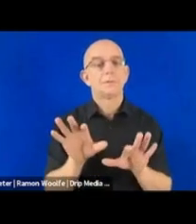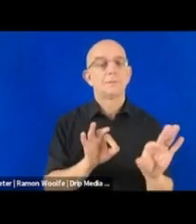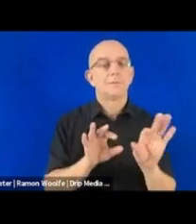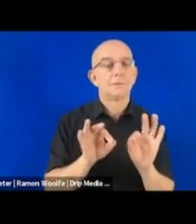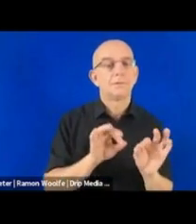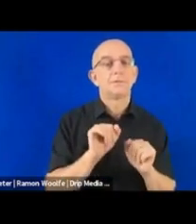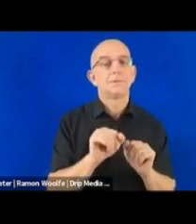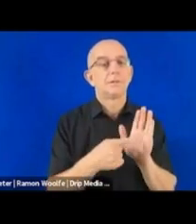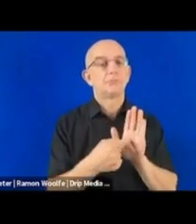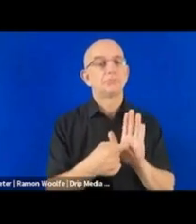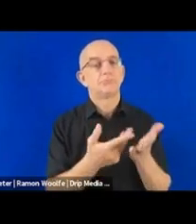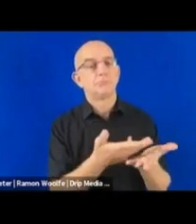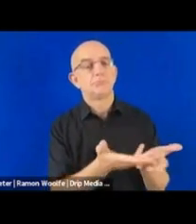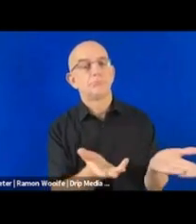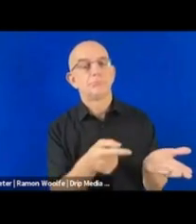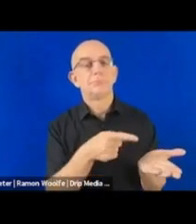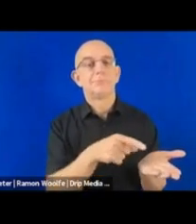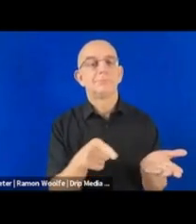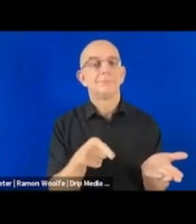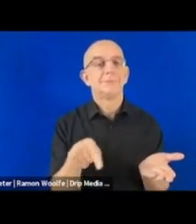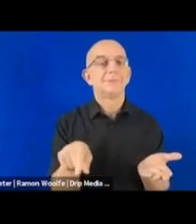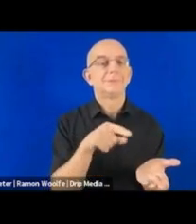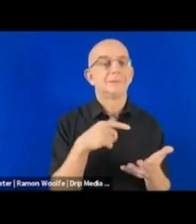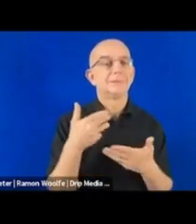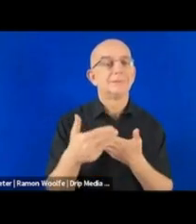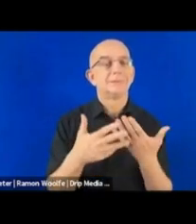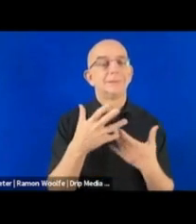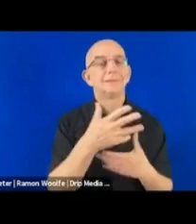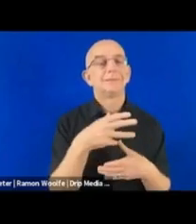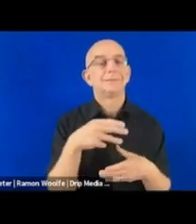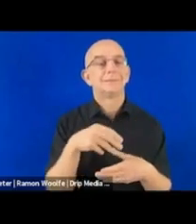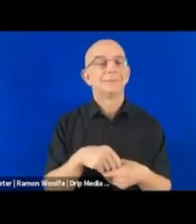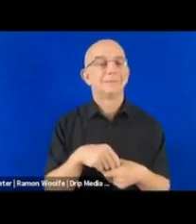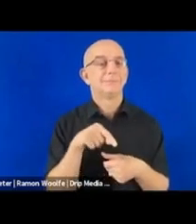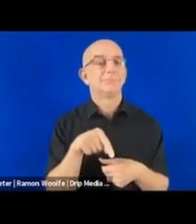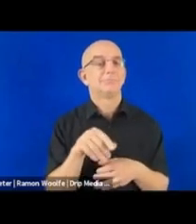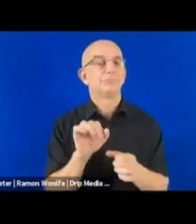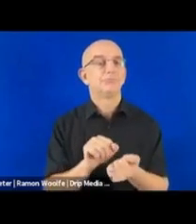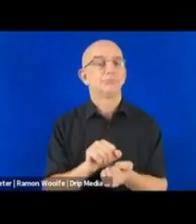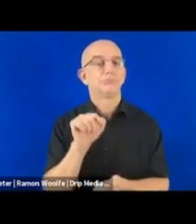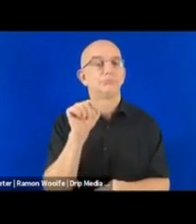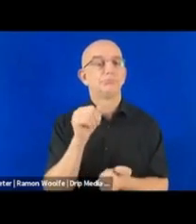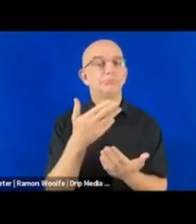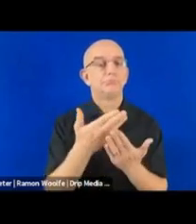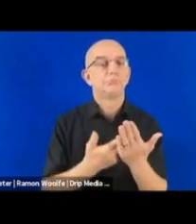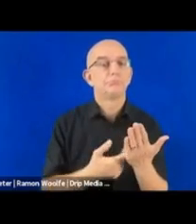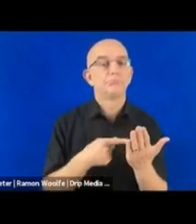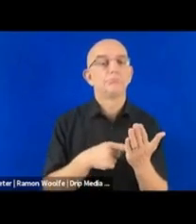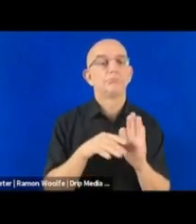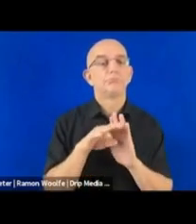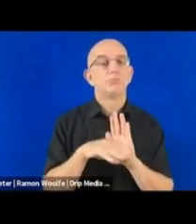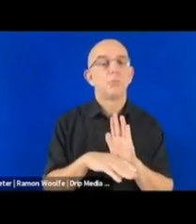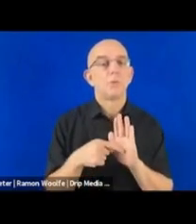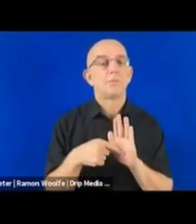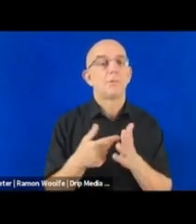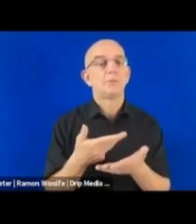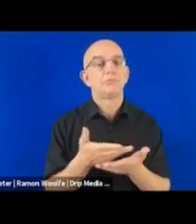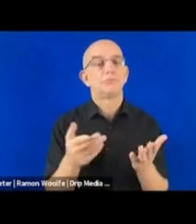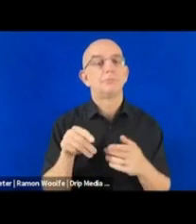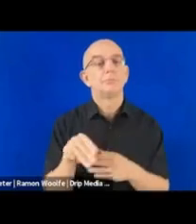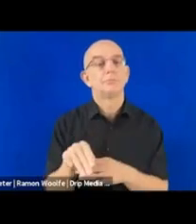curriculum for the social protection certificate. So that also has been